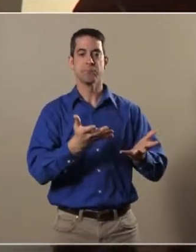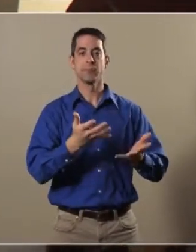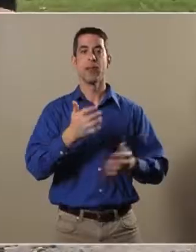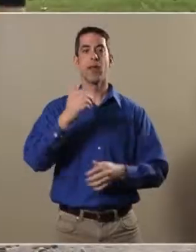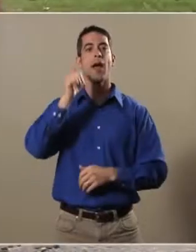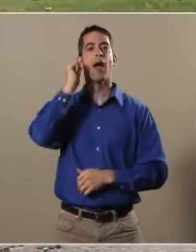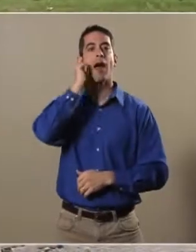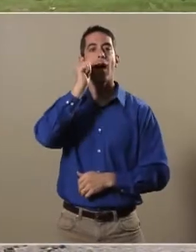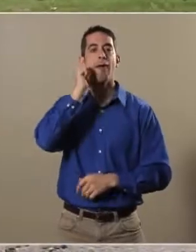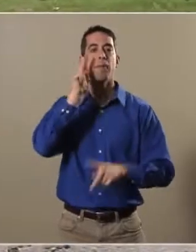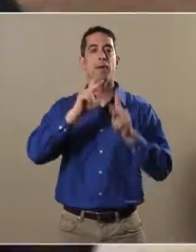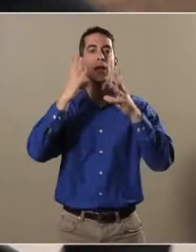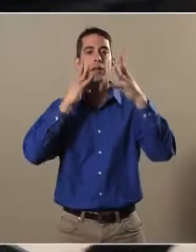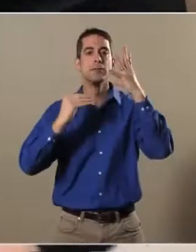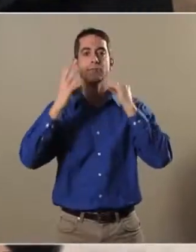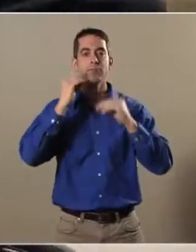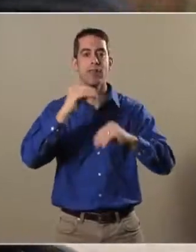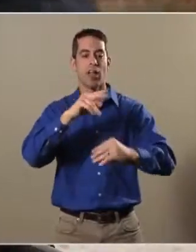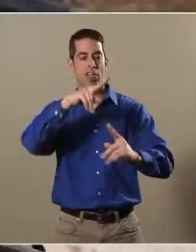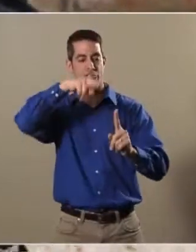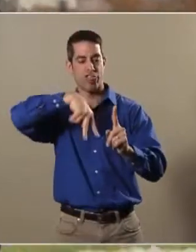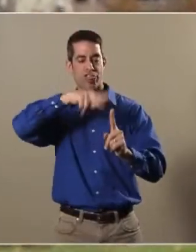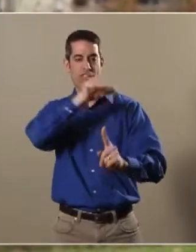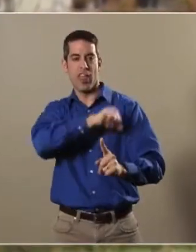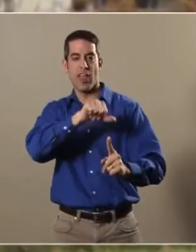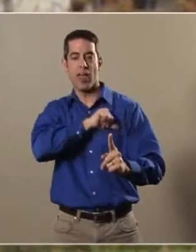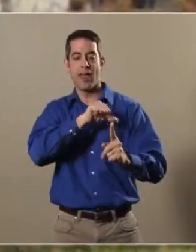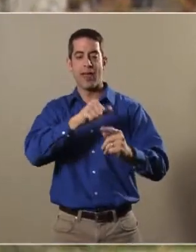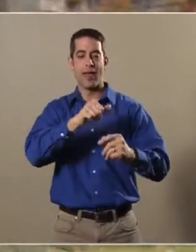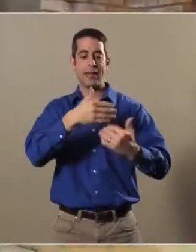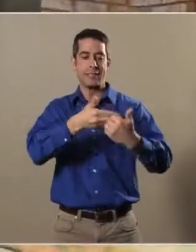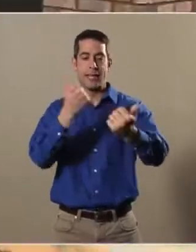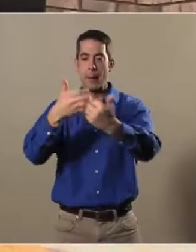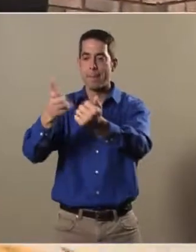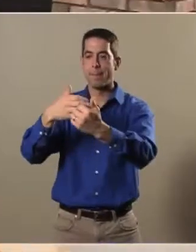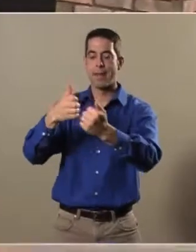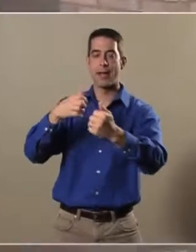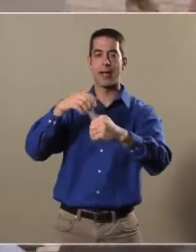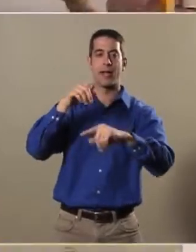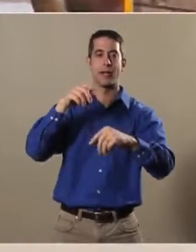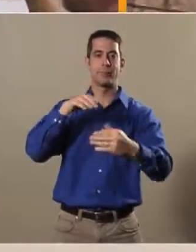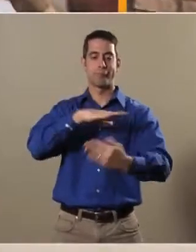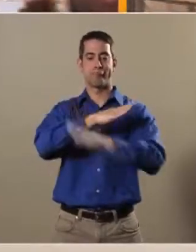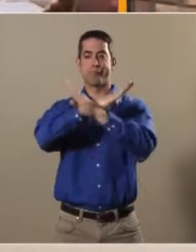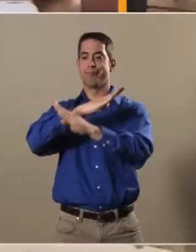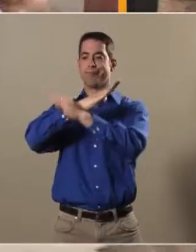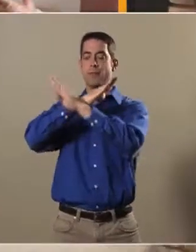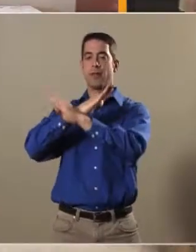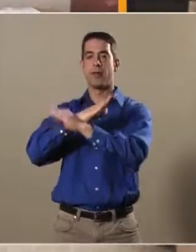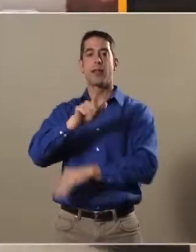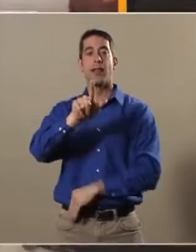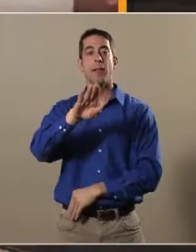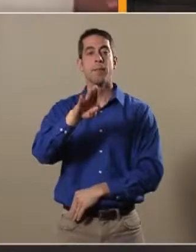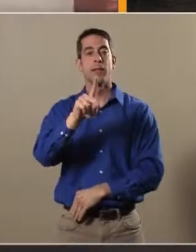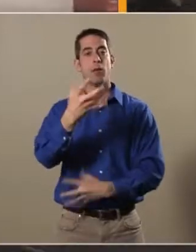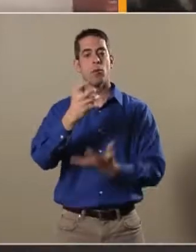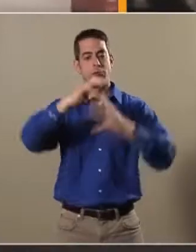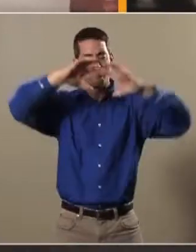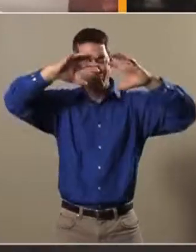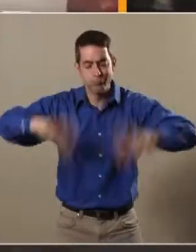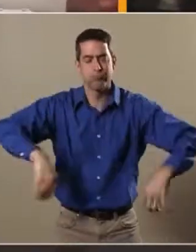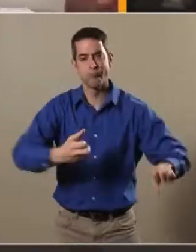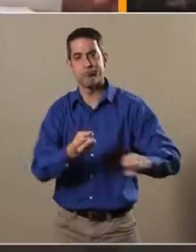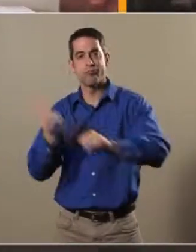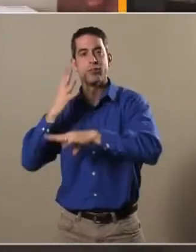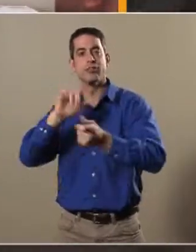every day, physical barriers, attitudes, and segregation. The League for the Blind and Disabled is dedicated to changing that by advocating